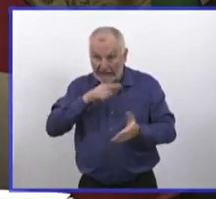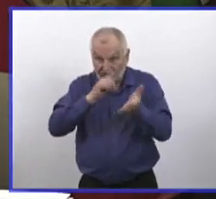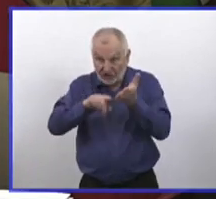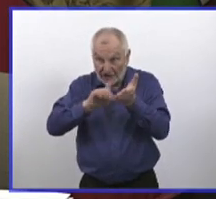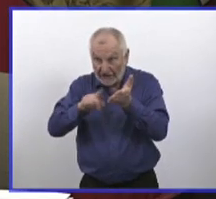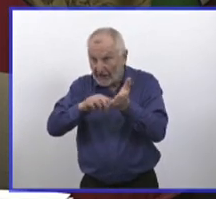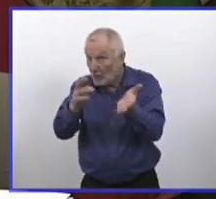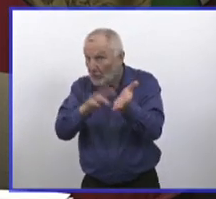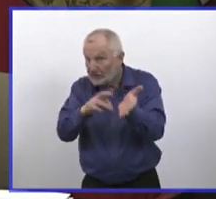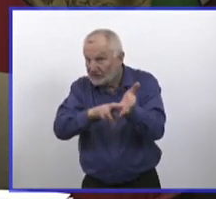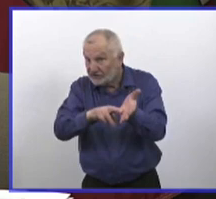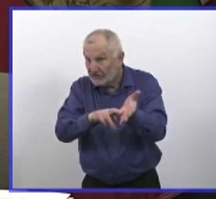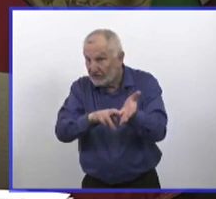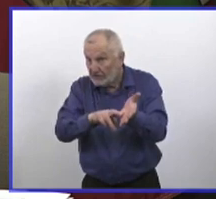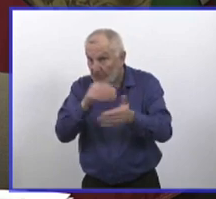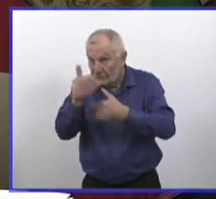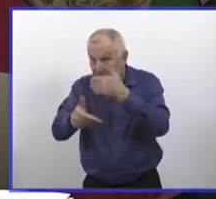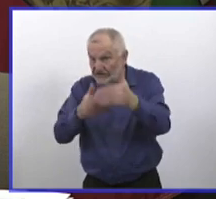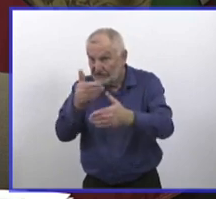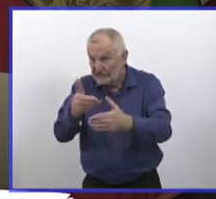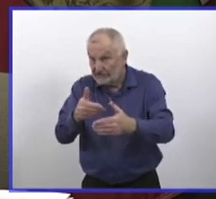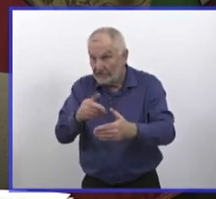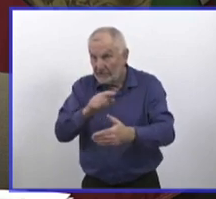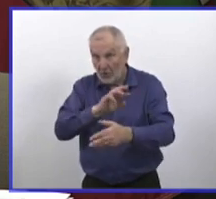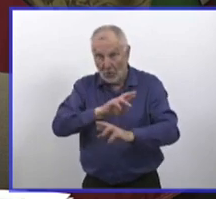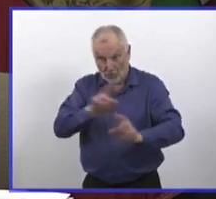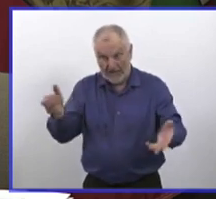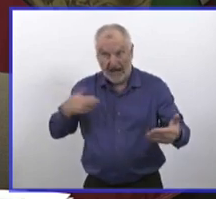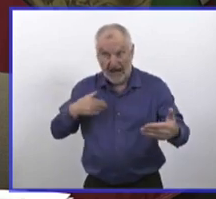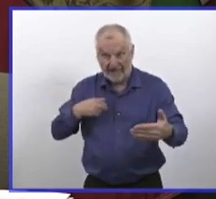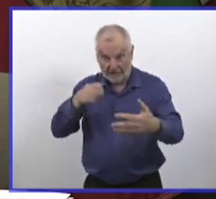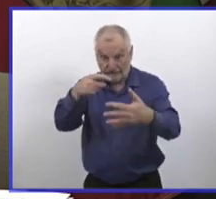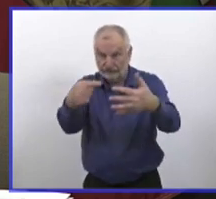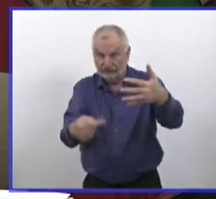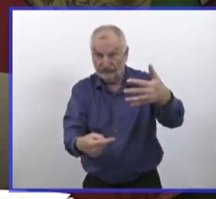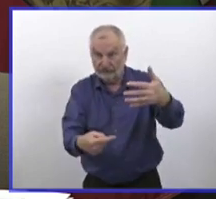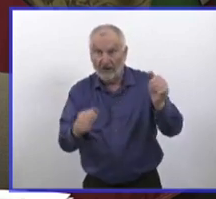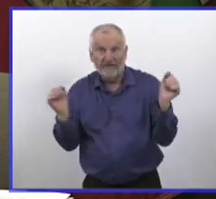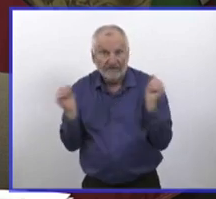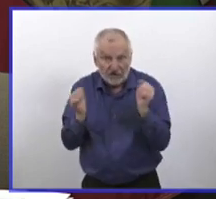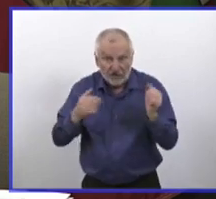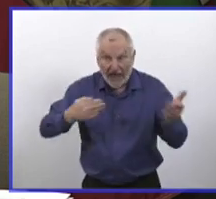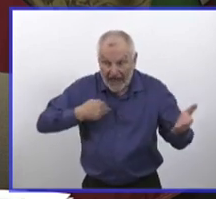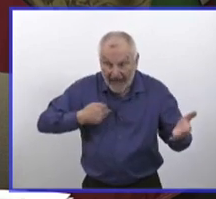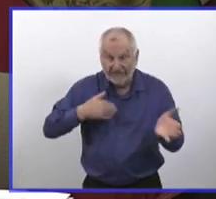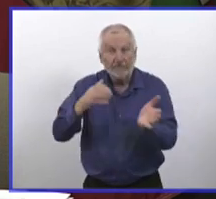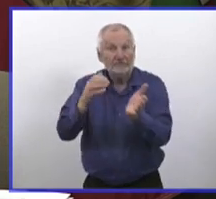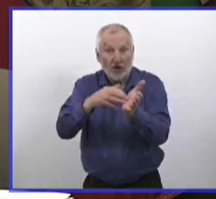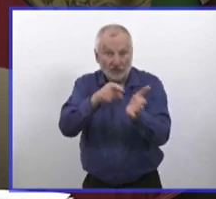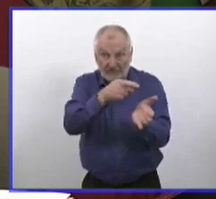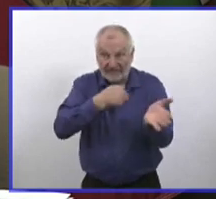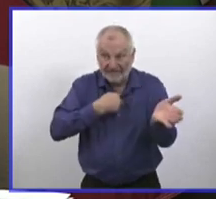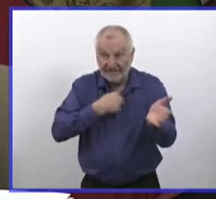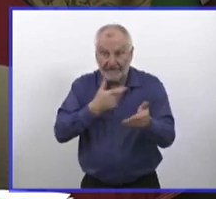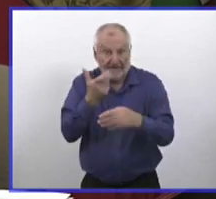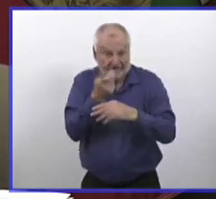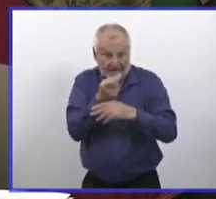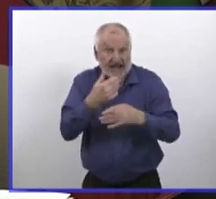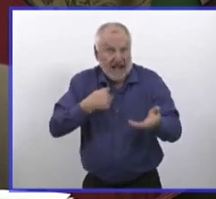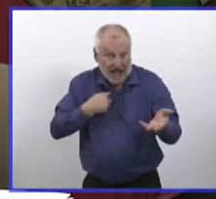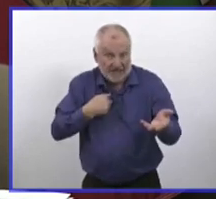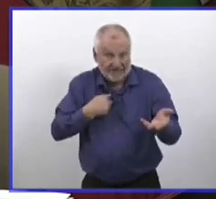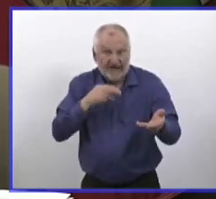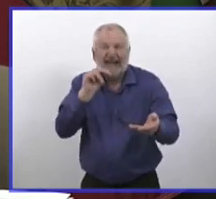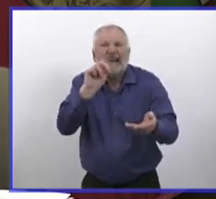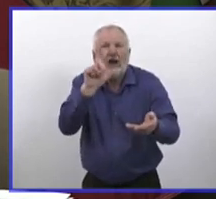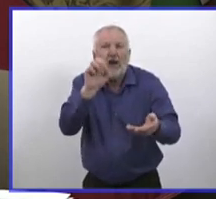so they were ready to receive vaccine. That's sort of step one. Step two were those who were already through the process before the federal government